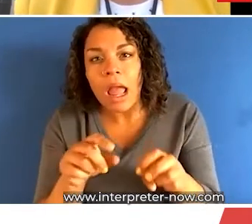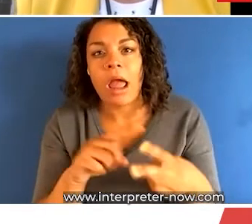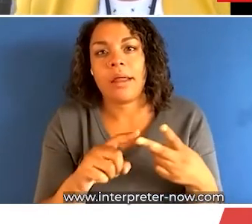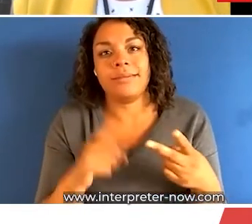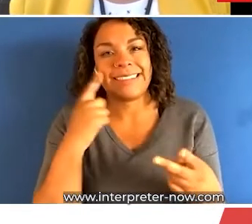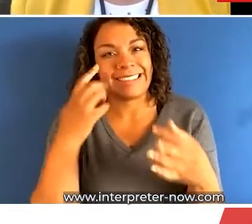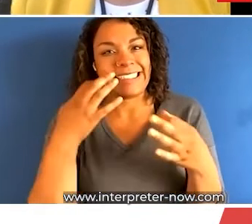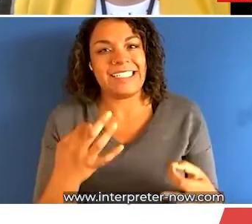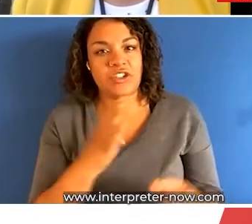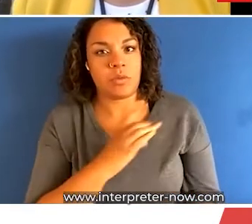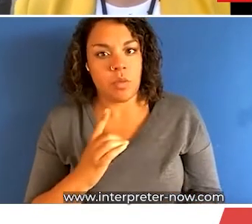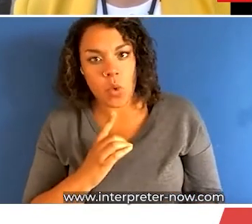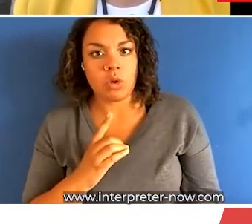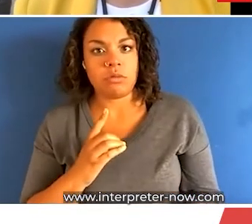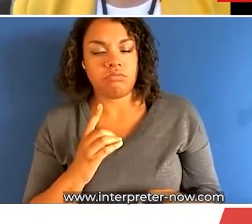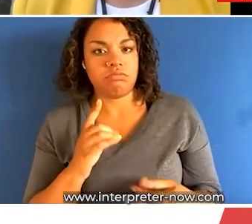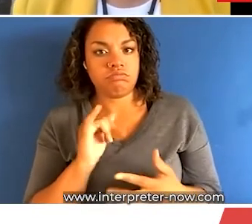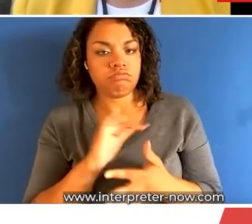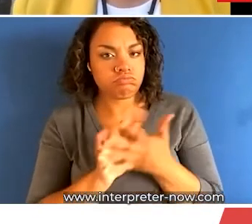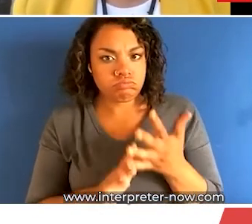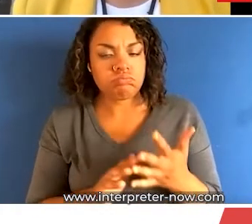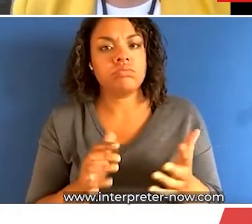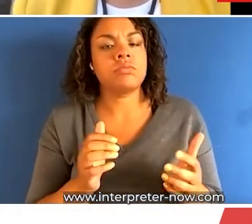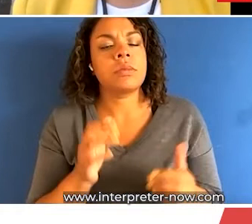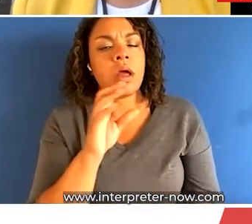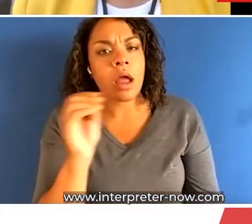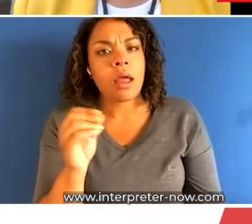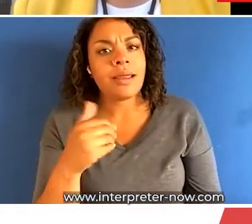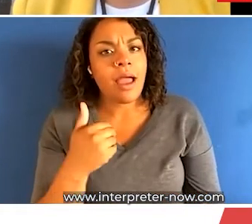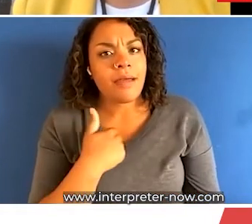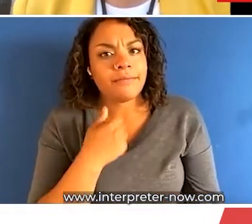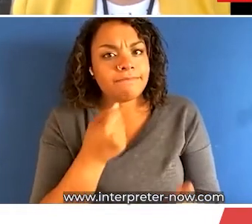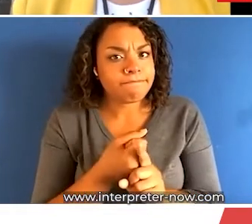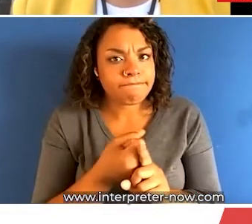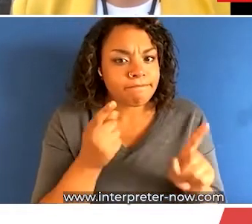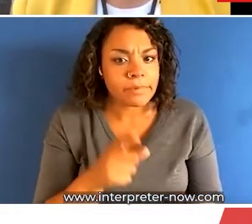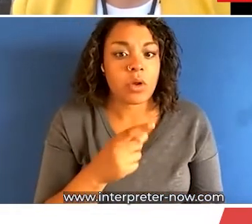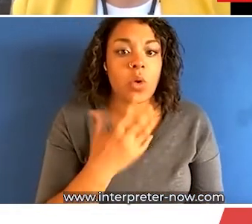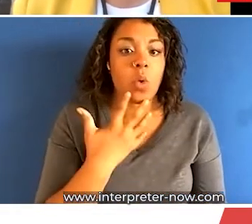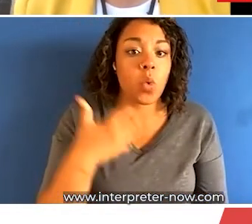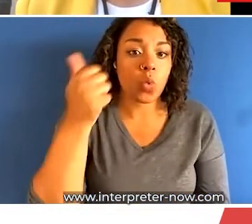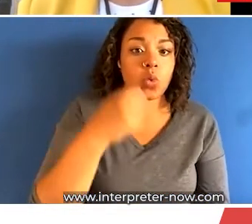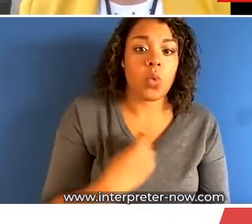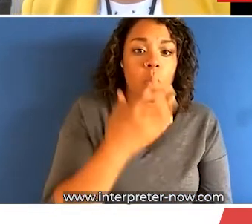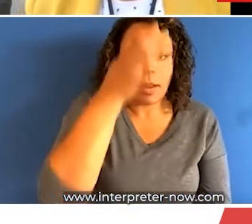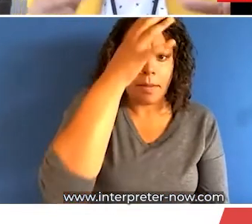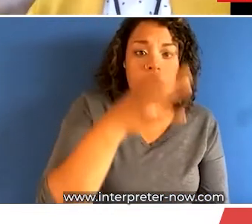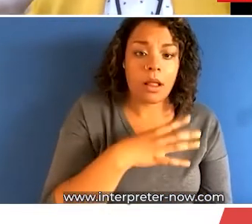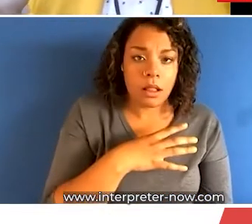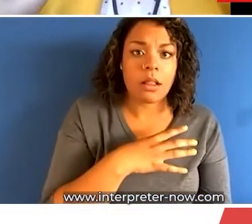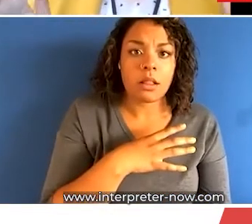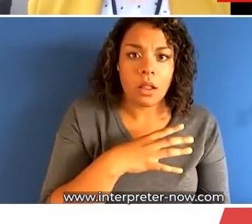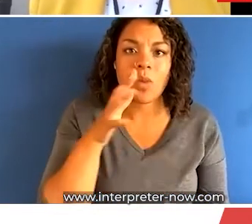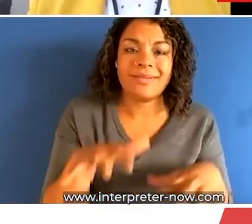boards. And there has been instances where a white male, an older white male especially, will take plenty